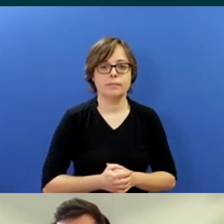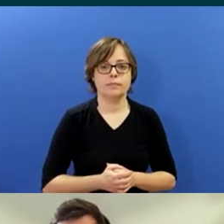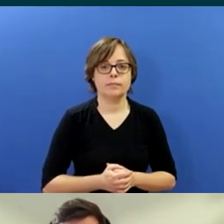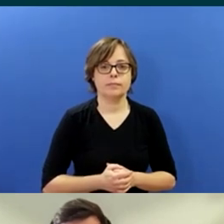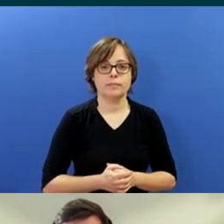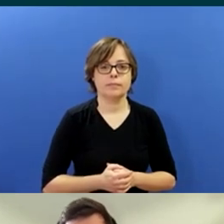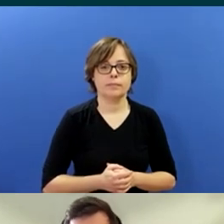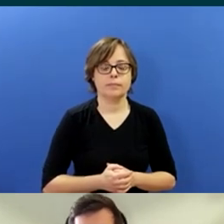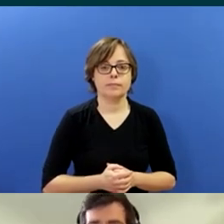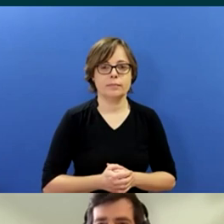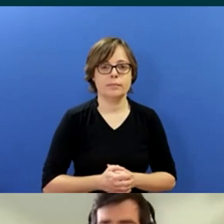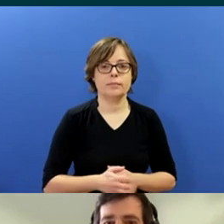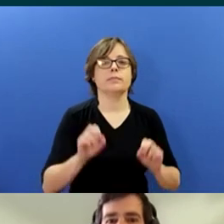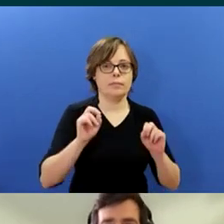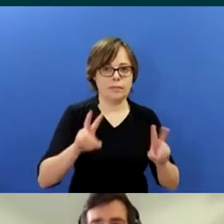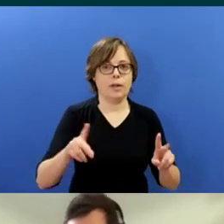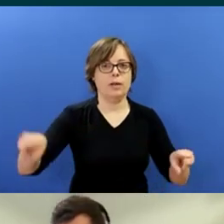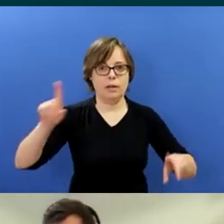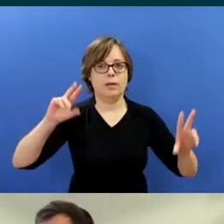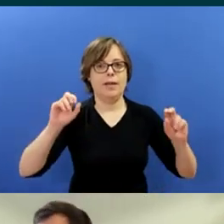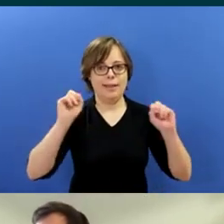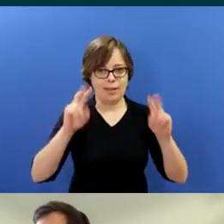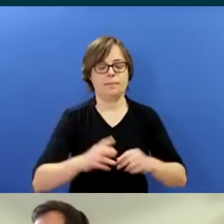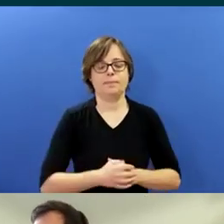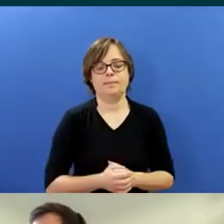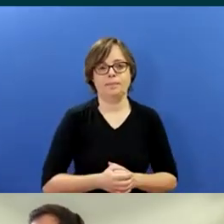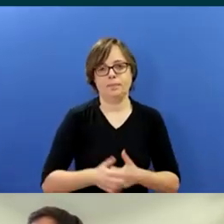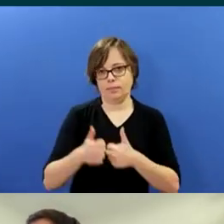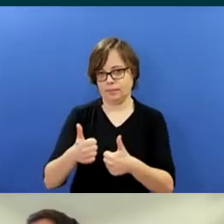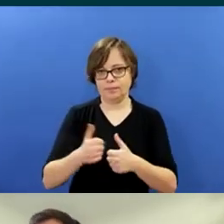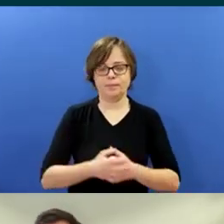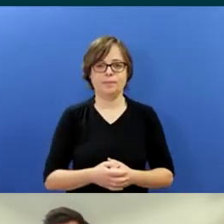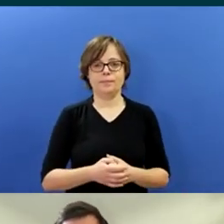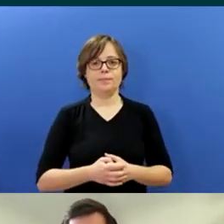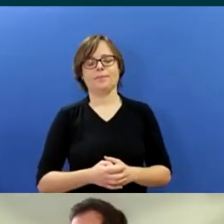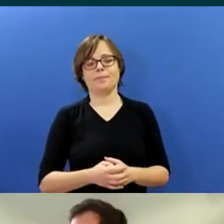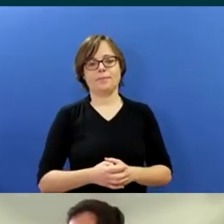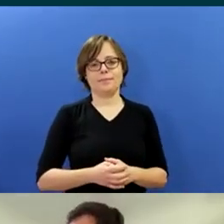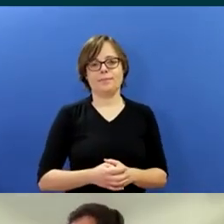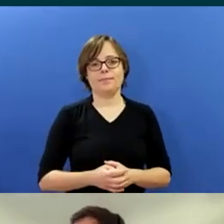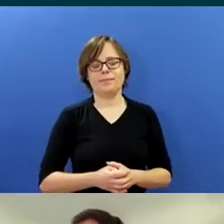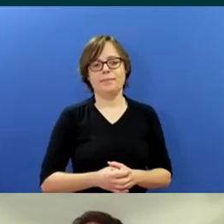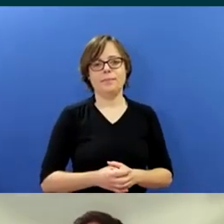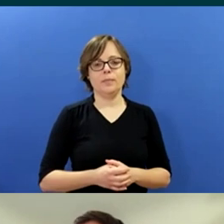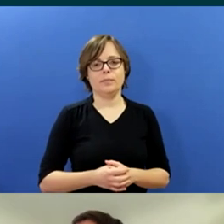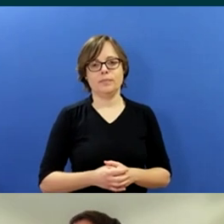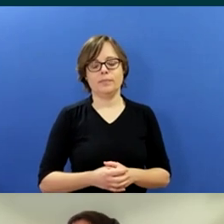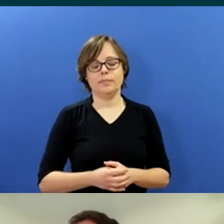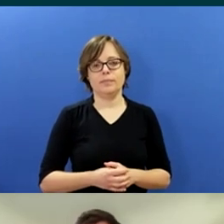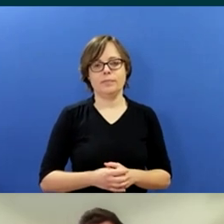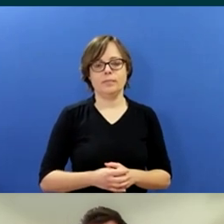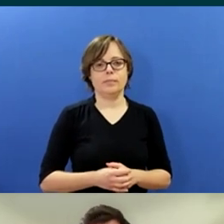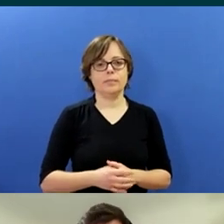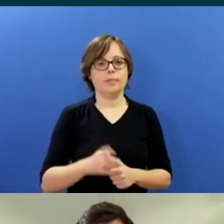Yes, we do see the platform. Yes, we can see it. Perfect. Oh, but I don't see it anymore.